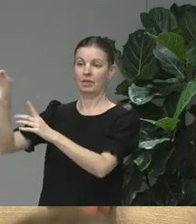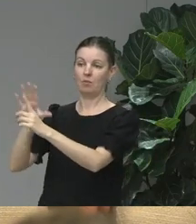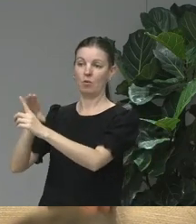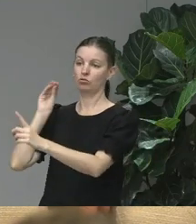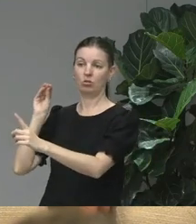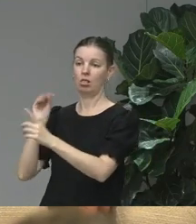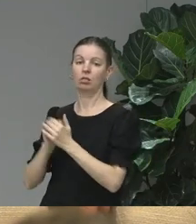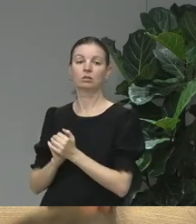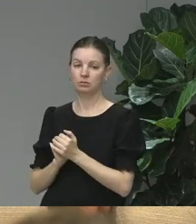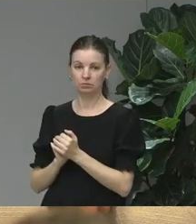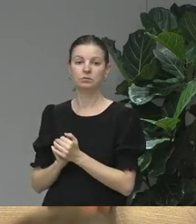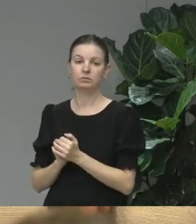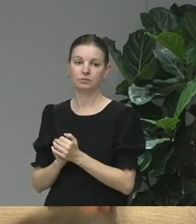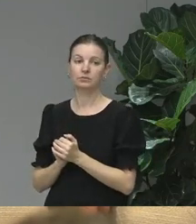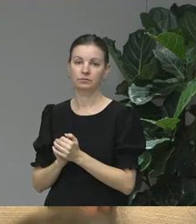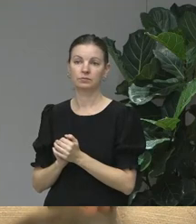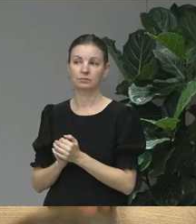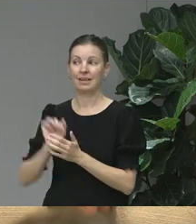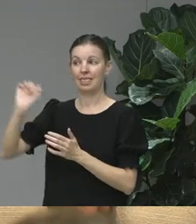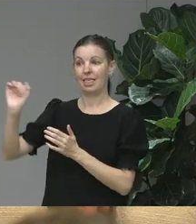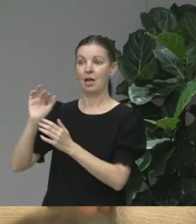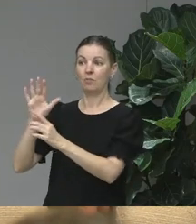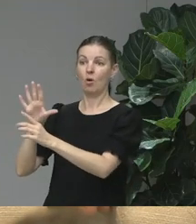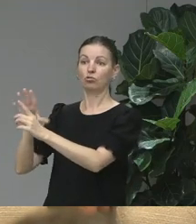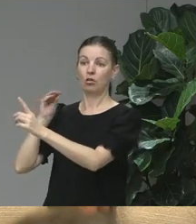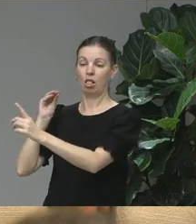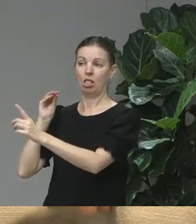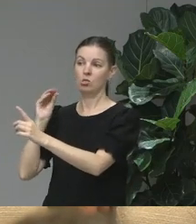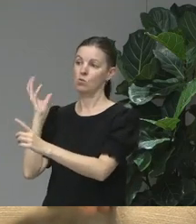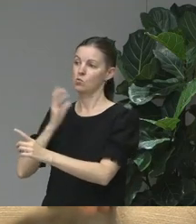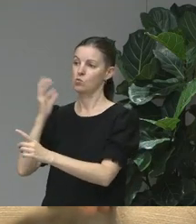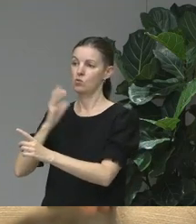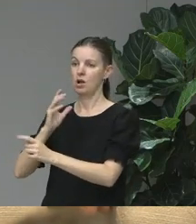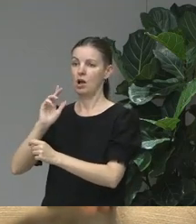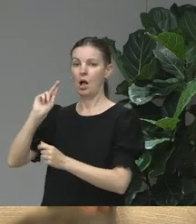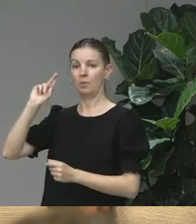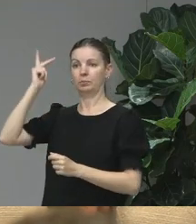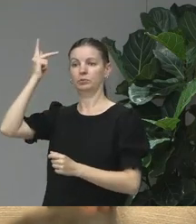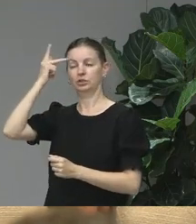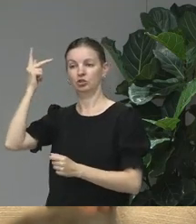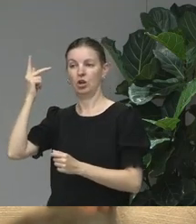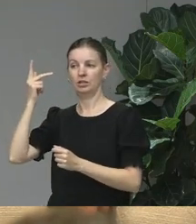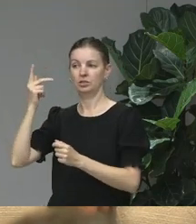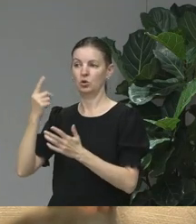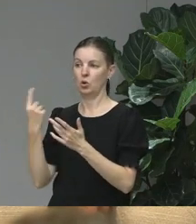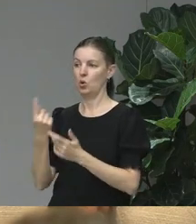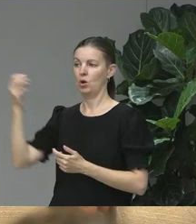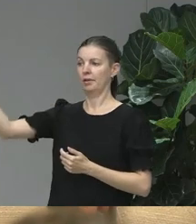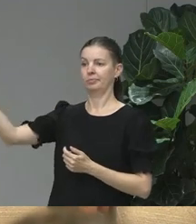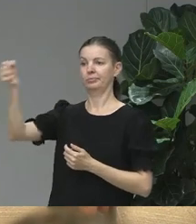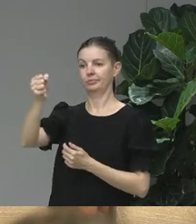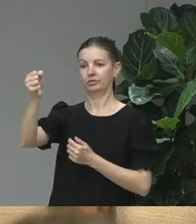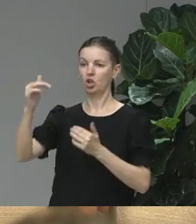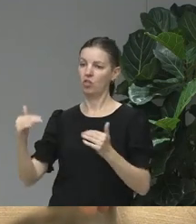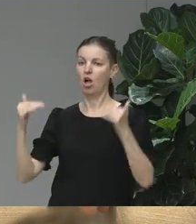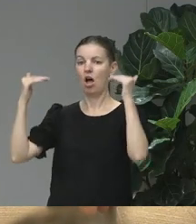have seen in terms of that model is a real politicisation of appointments to the High Court, the equivalent of the High Court bench.